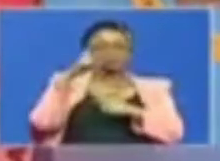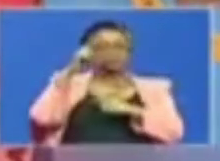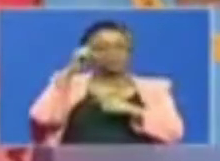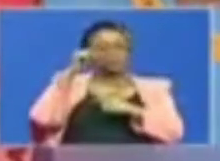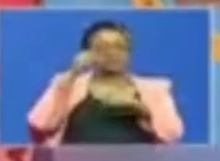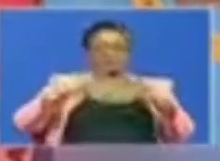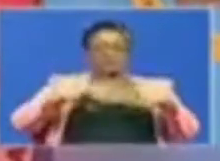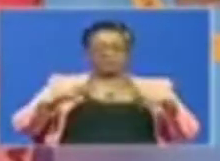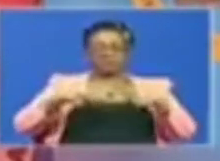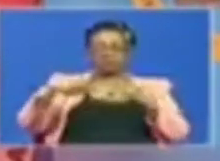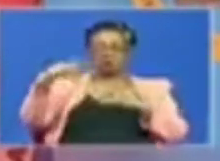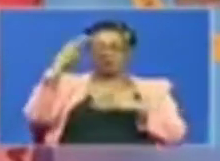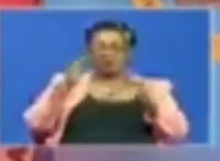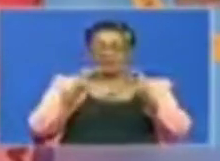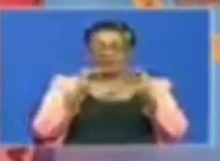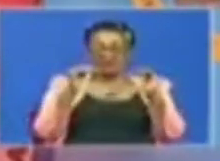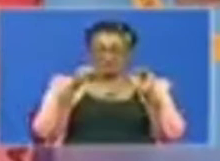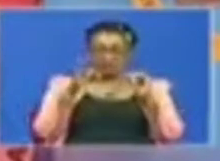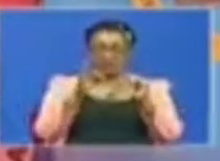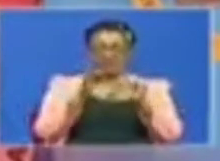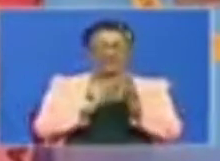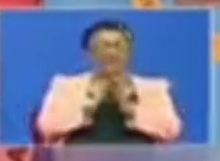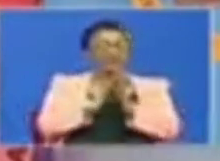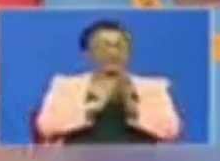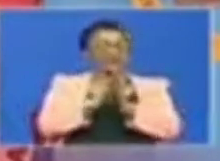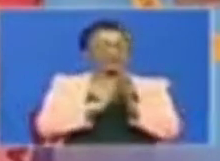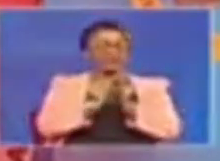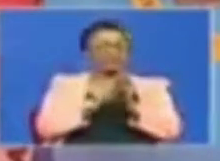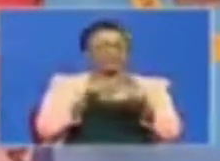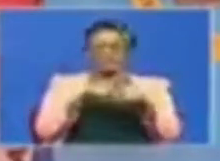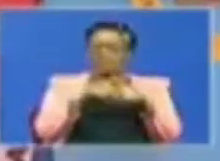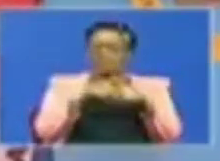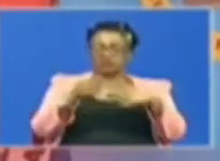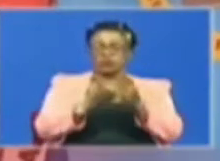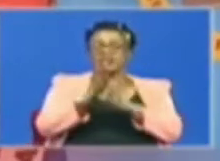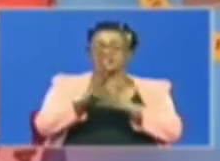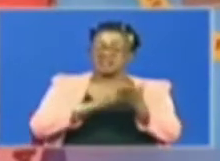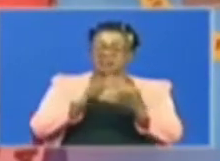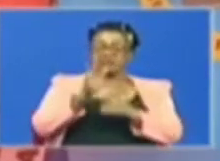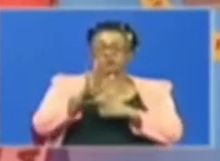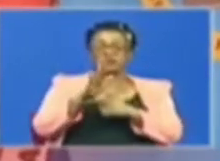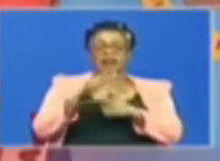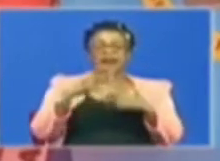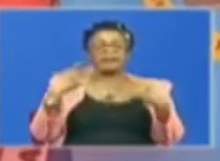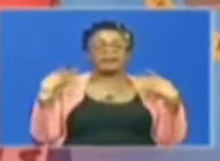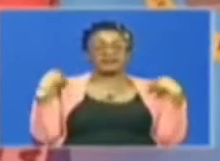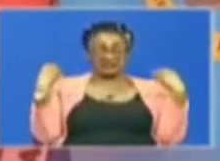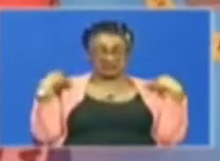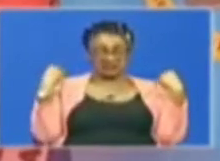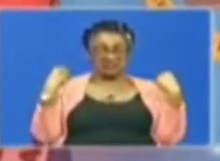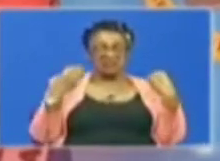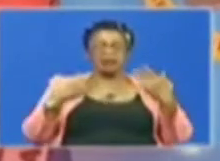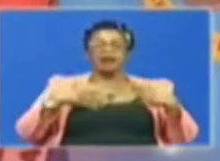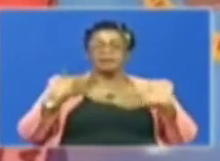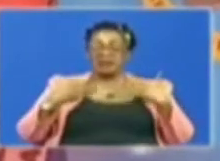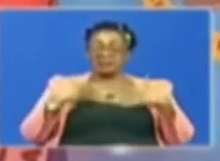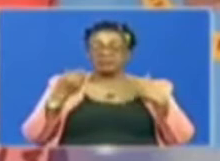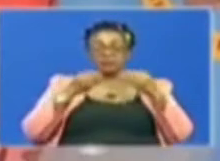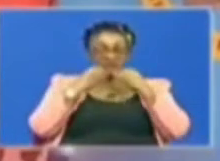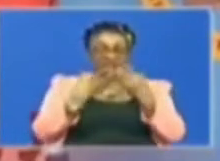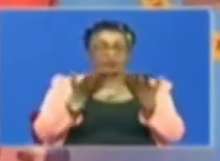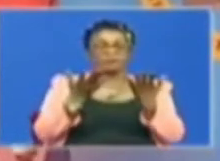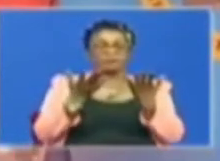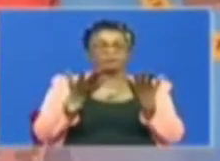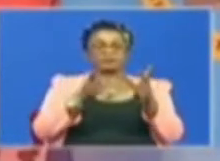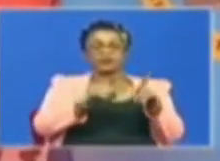higher level of vigilance, even though you only have 14. But I'm also delighted to inform you that we